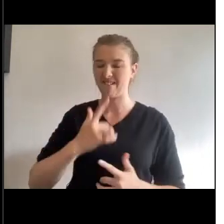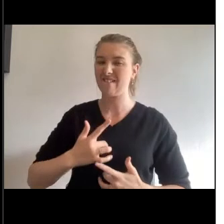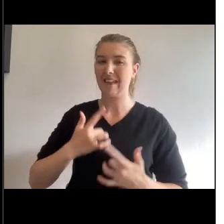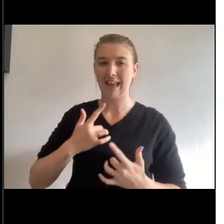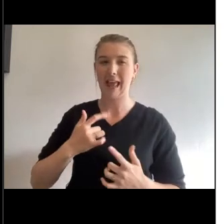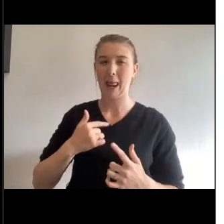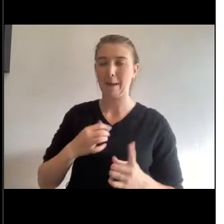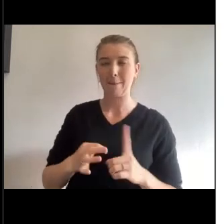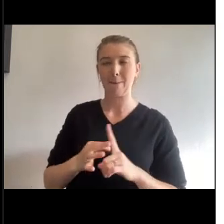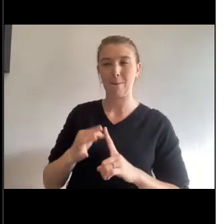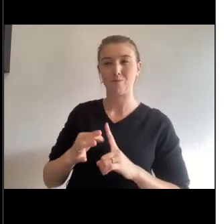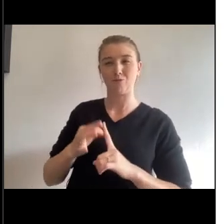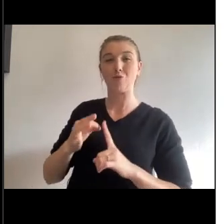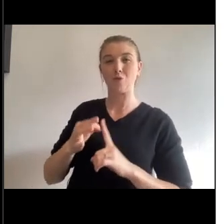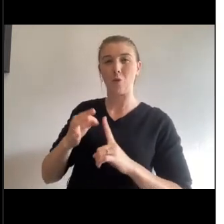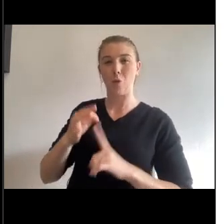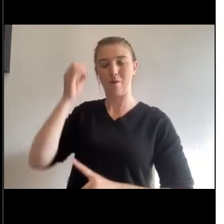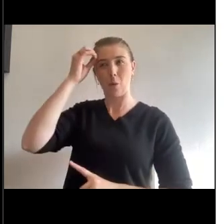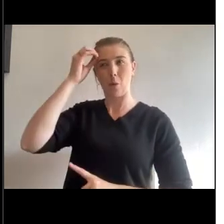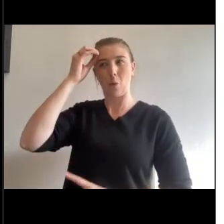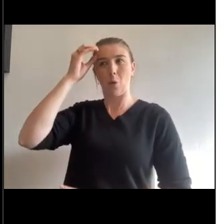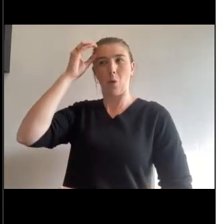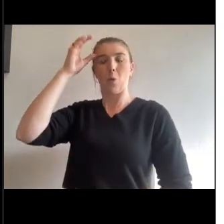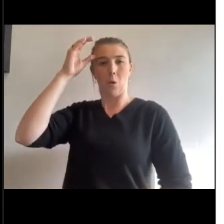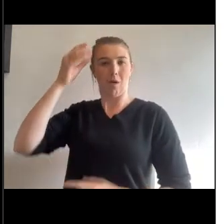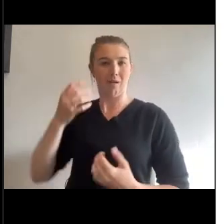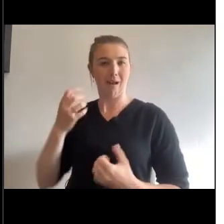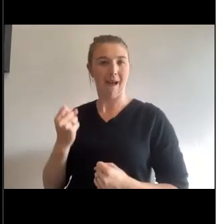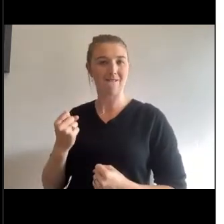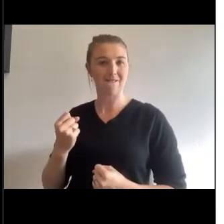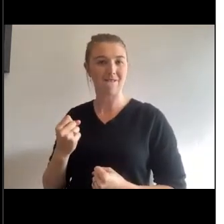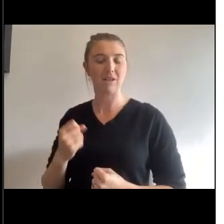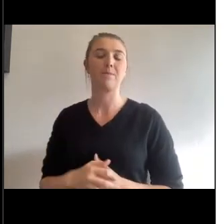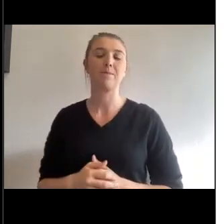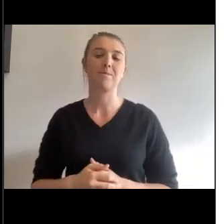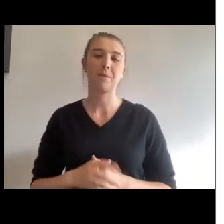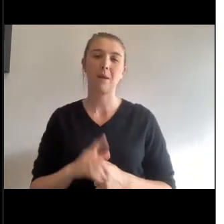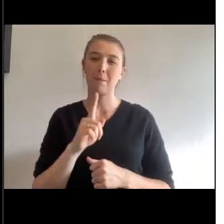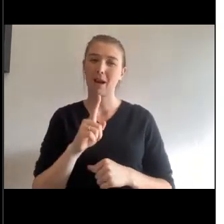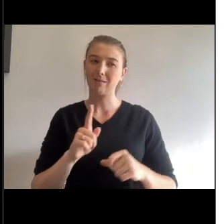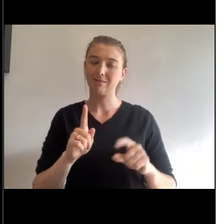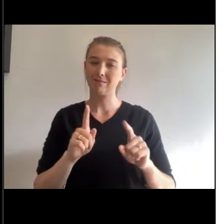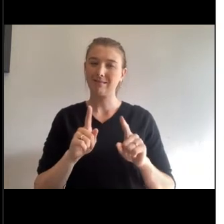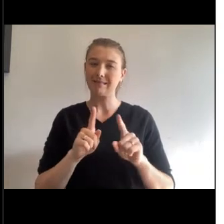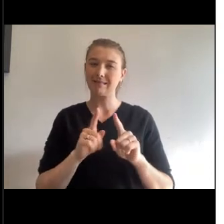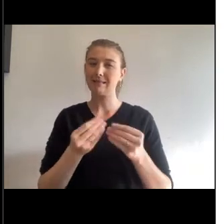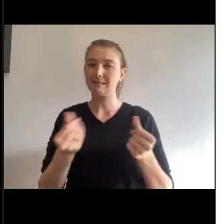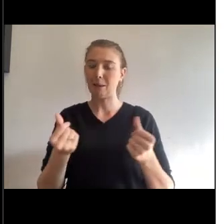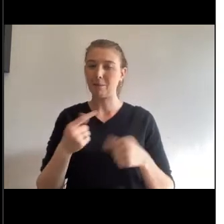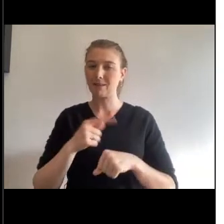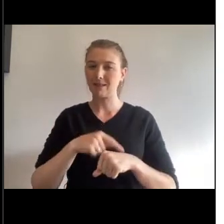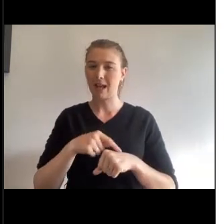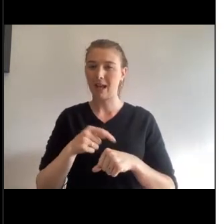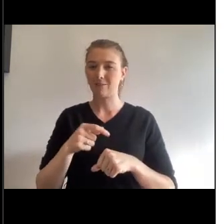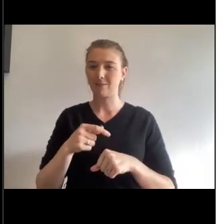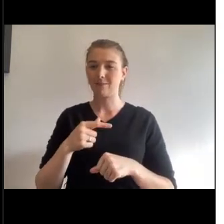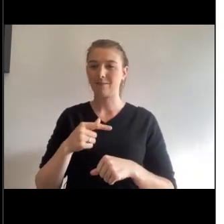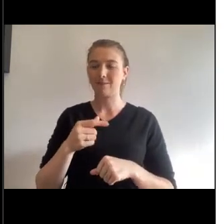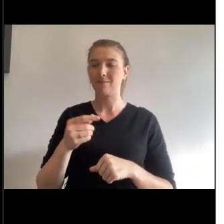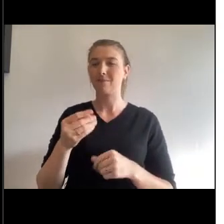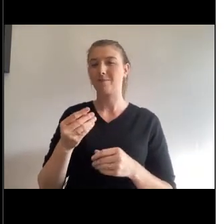improving. But in parallel, and sometimes some people don't miss this, there was an email from